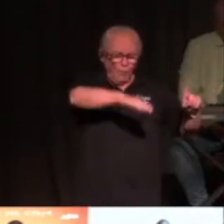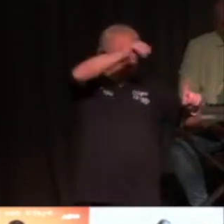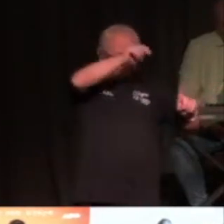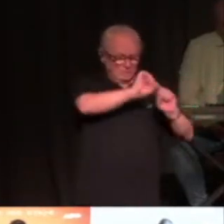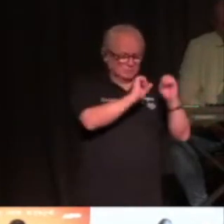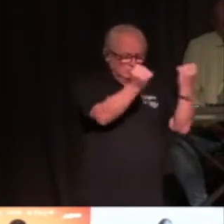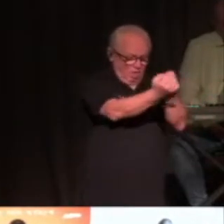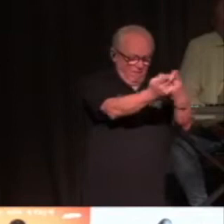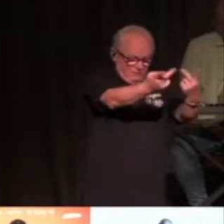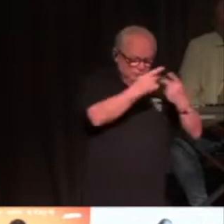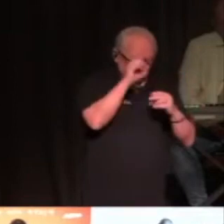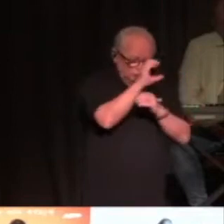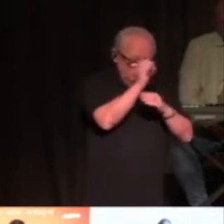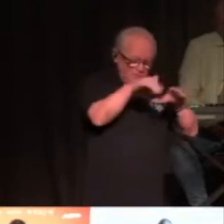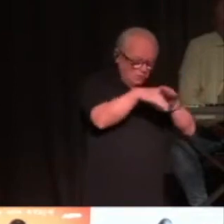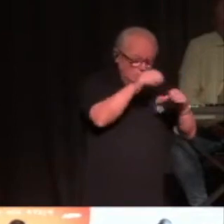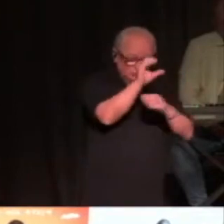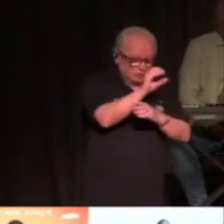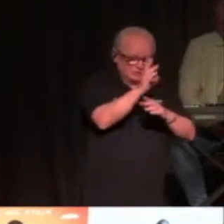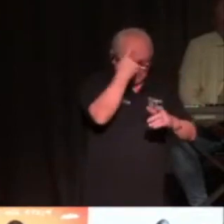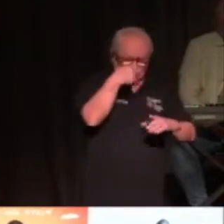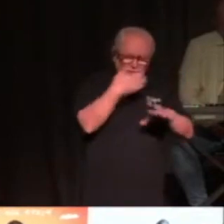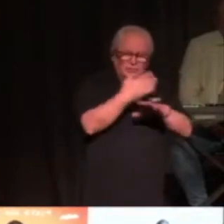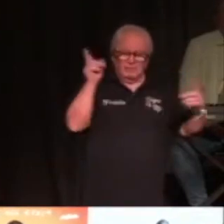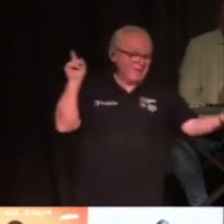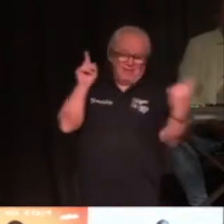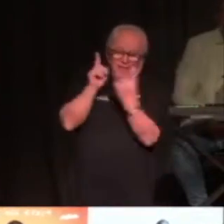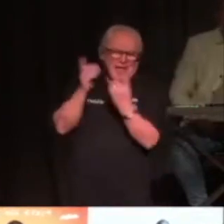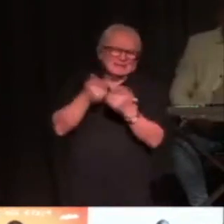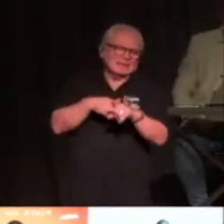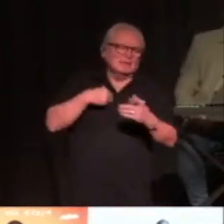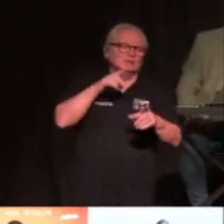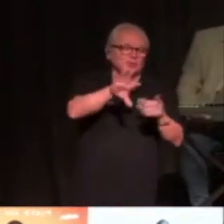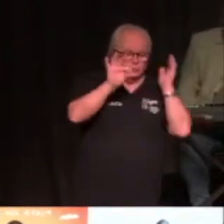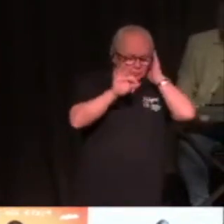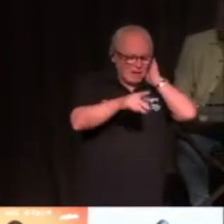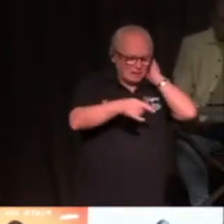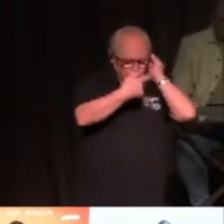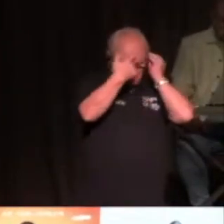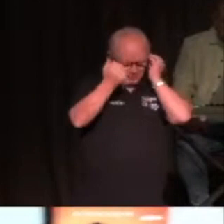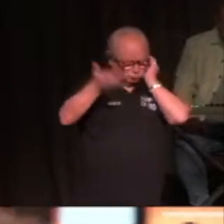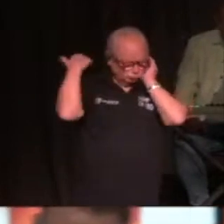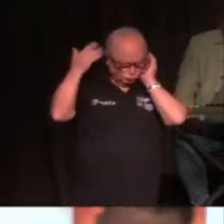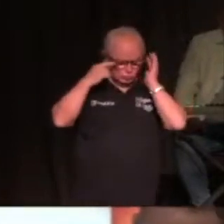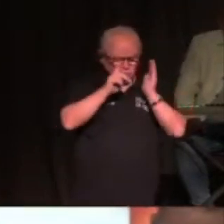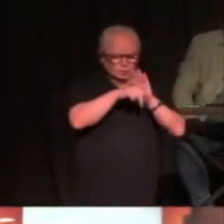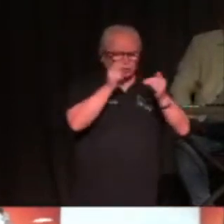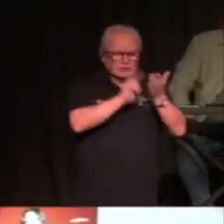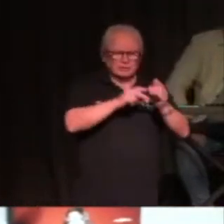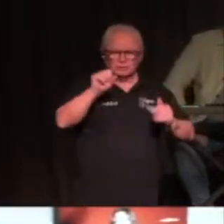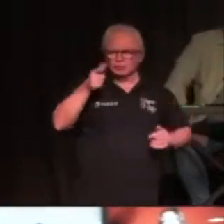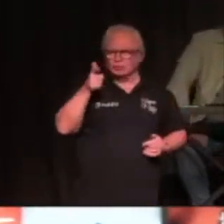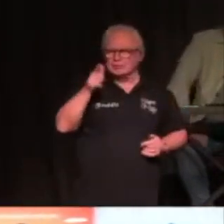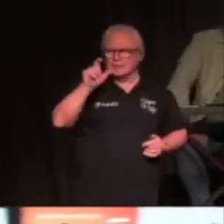I went to church. I don't know a lot. I could have stepped into it at any time. I'll remember that day in January 2022